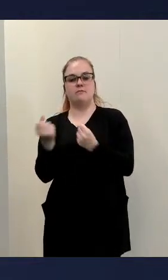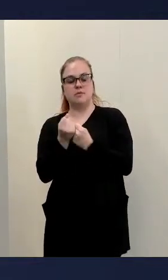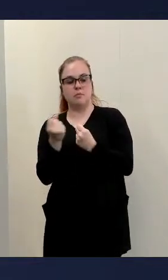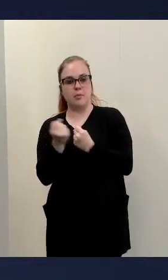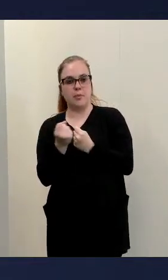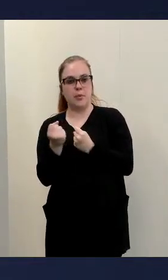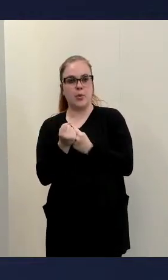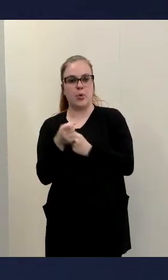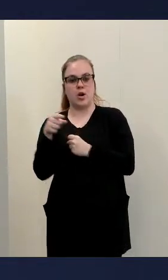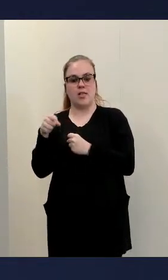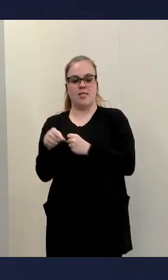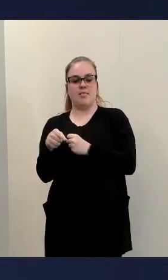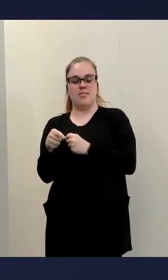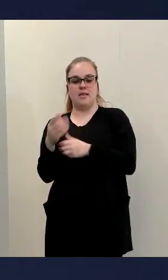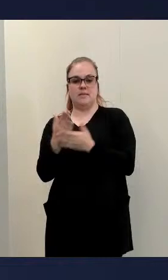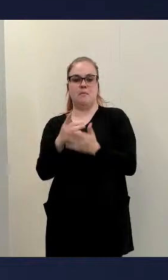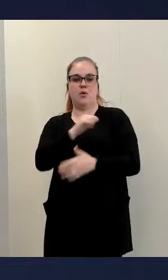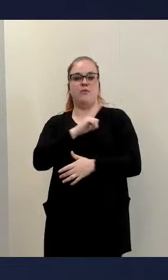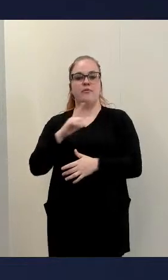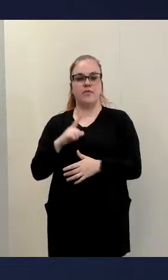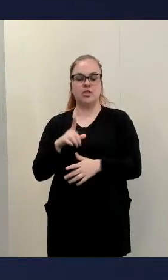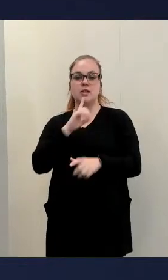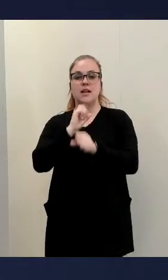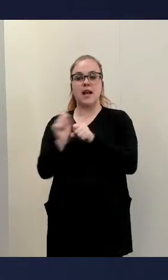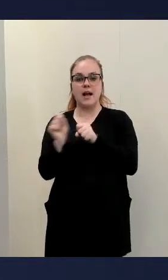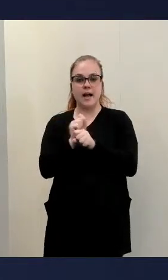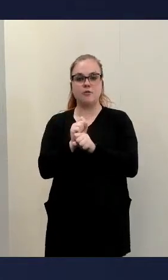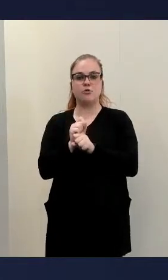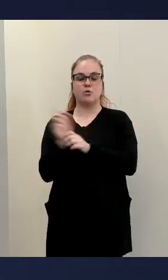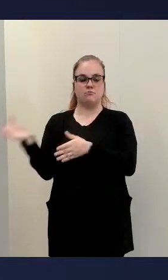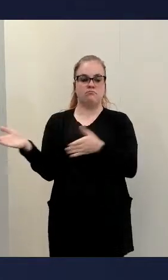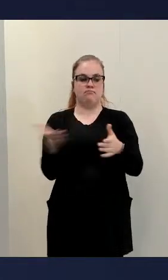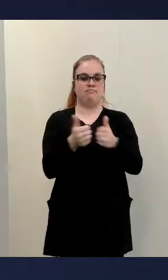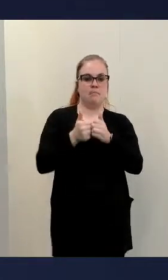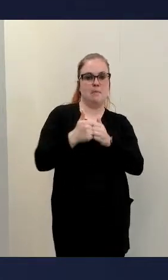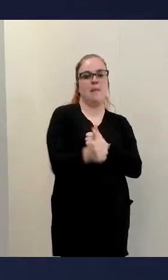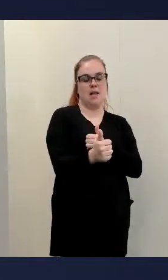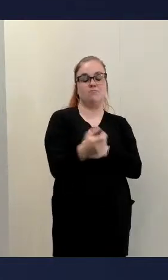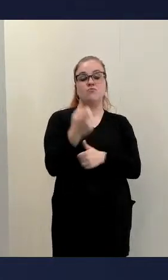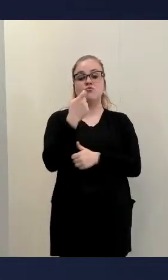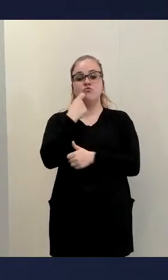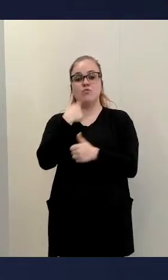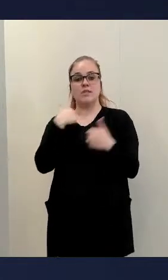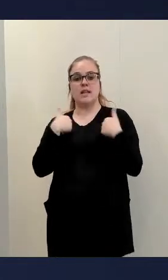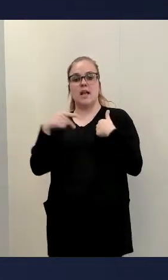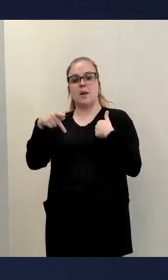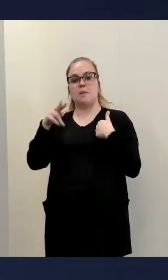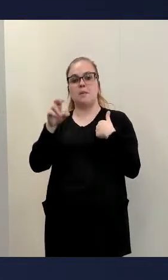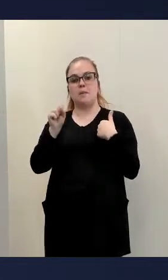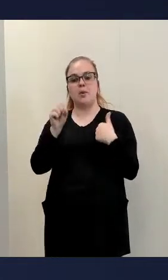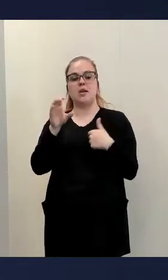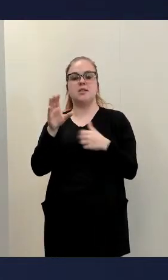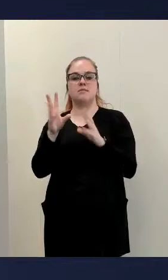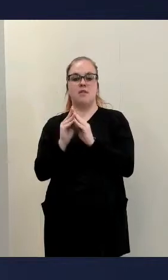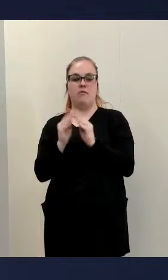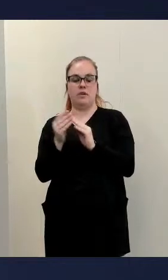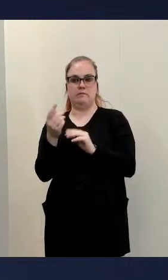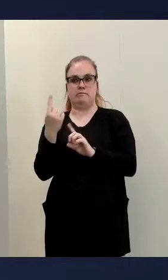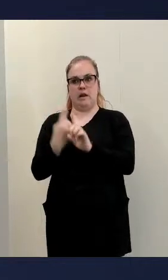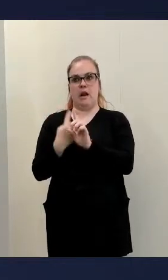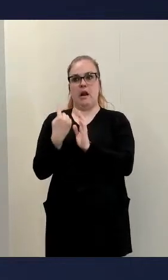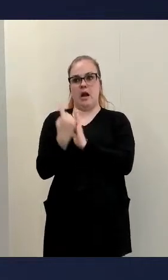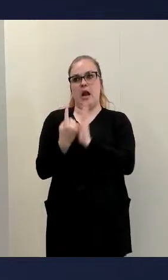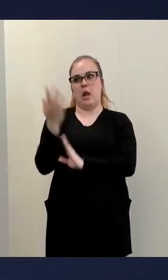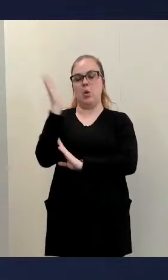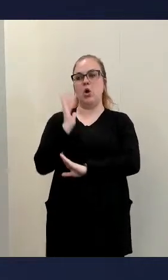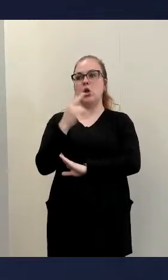supporting this piece of legislation and actually bringing it to fruition. We just had another press conference about an hour ago, and I said, so I'll